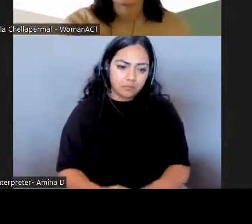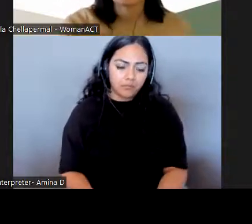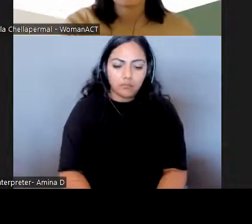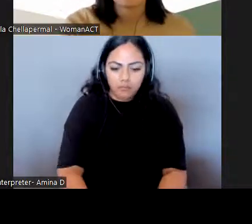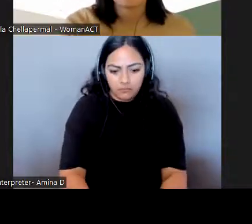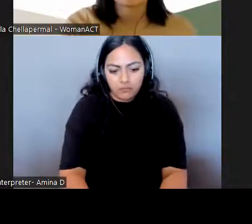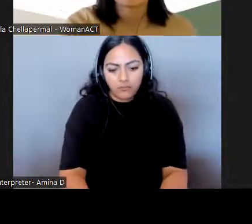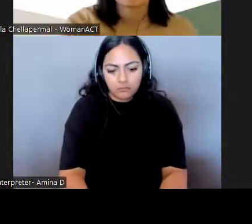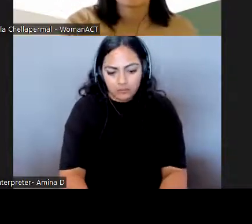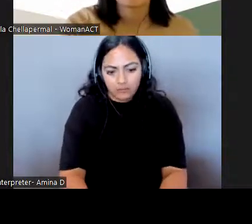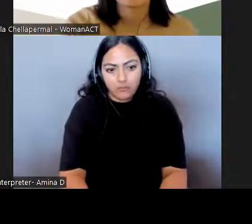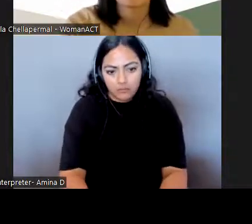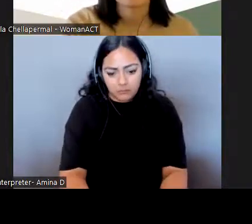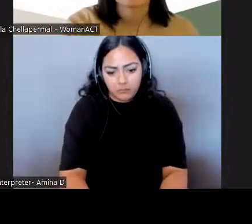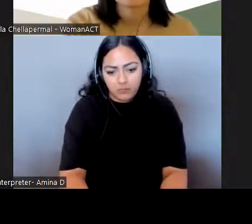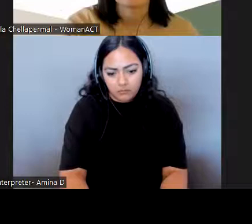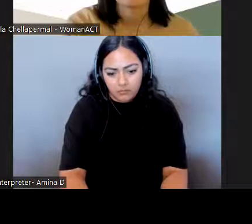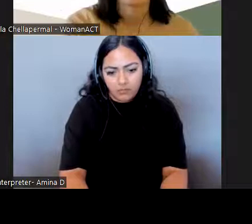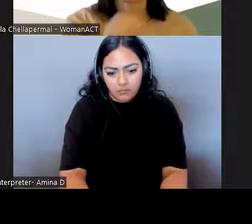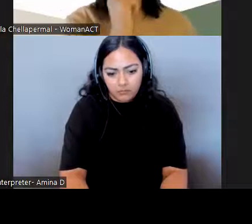Now that we have